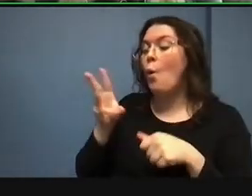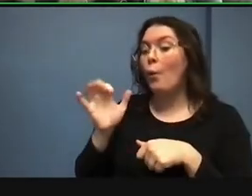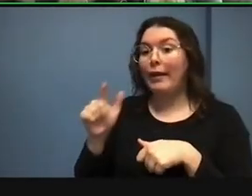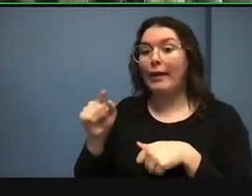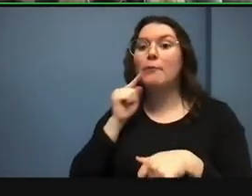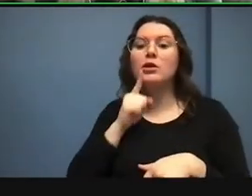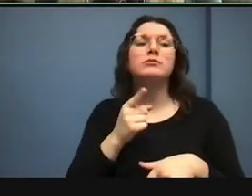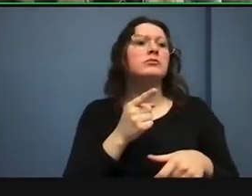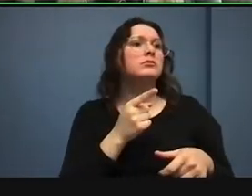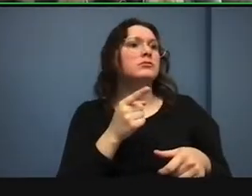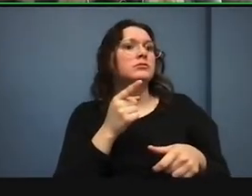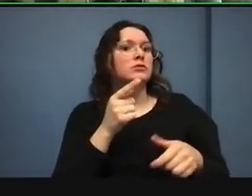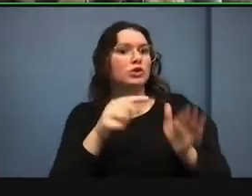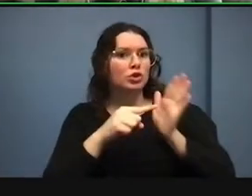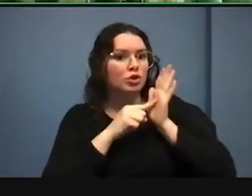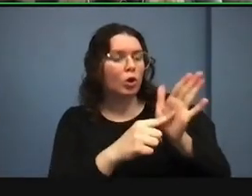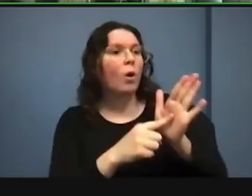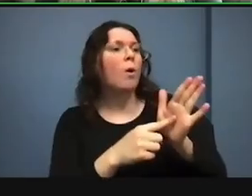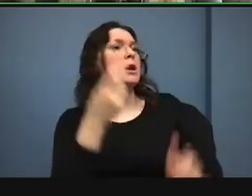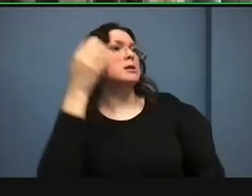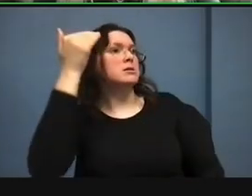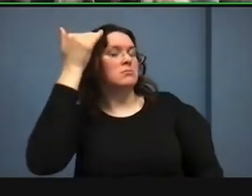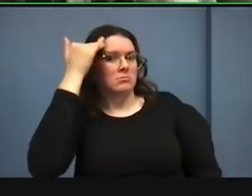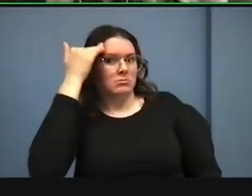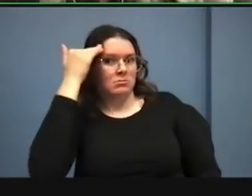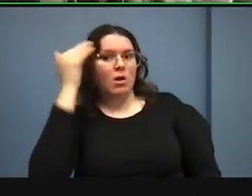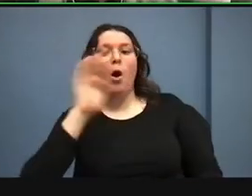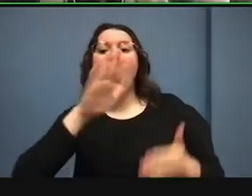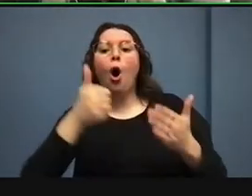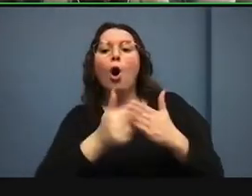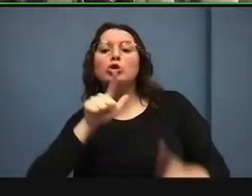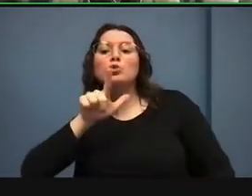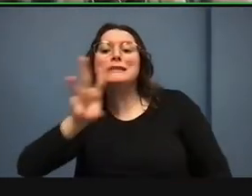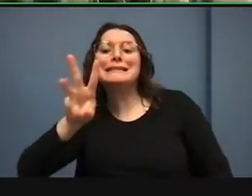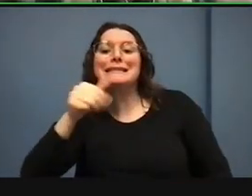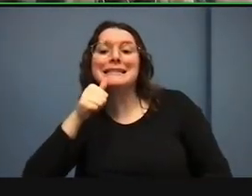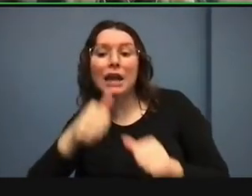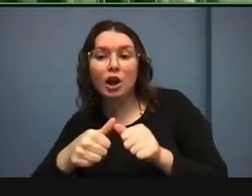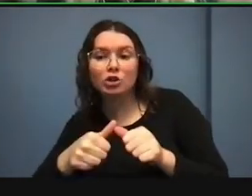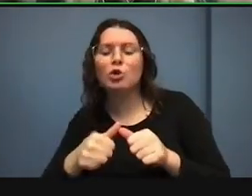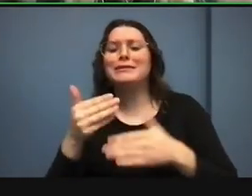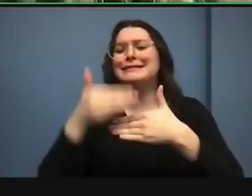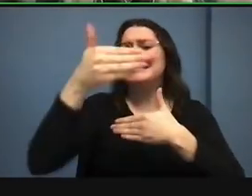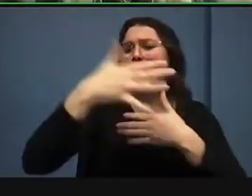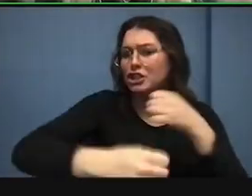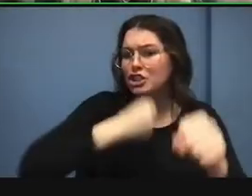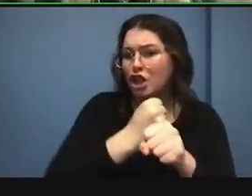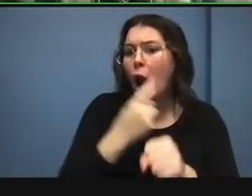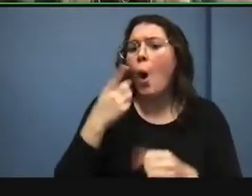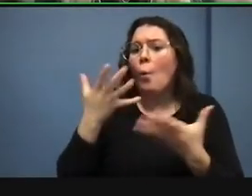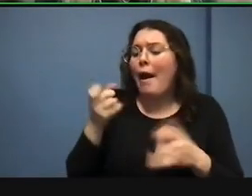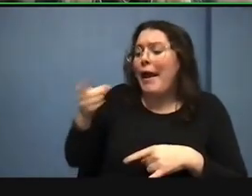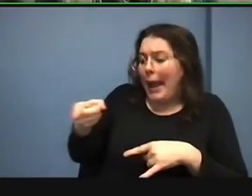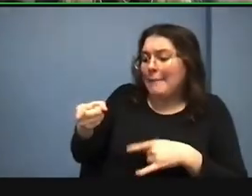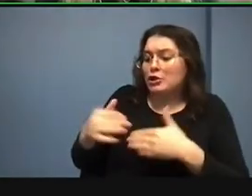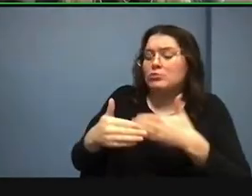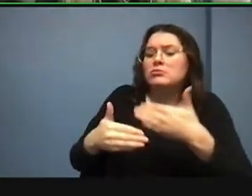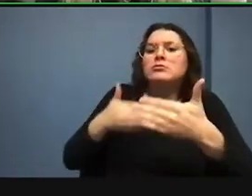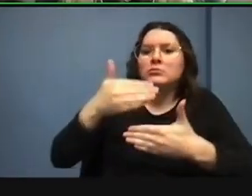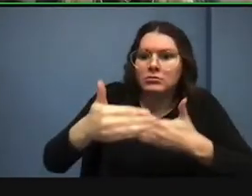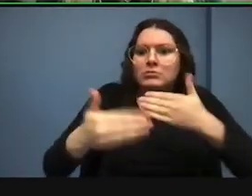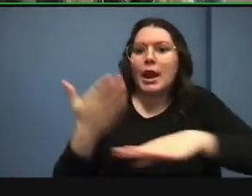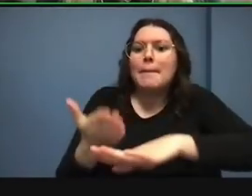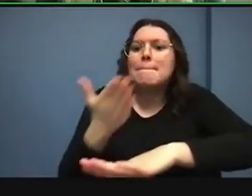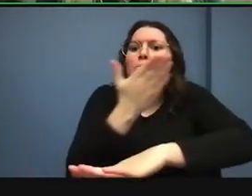demonstrate knowledge of all 26 ASL letters. So that's my goal next year. I want him to have made progress. I want him to